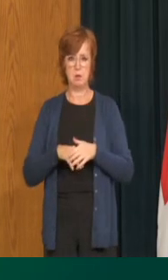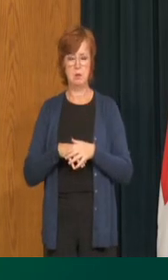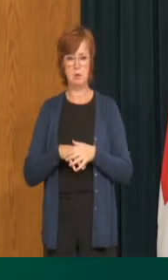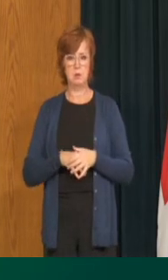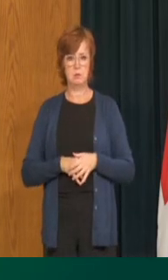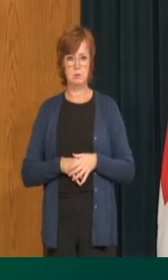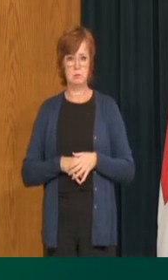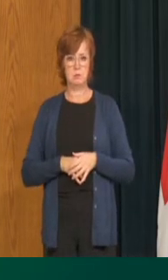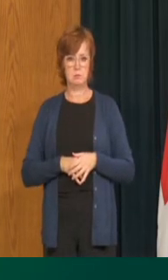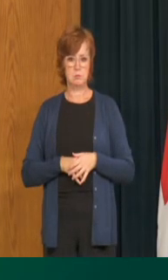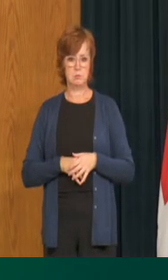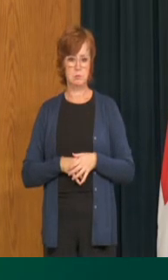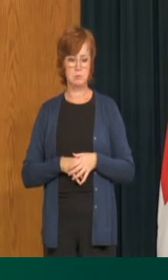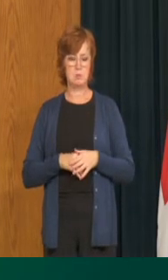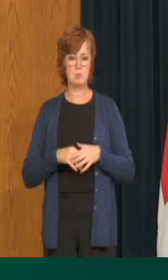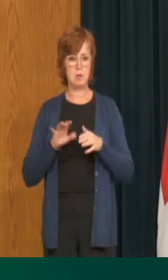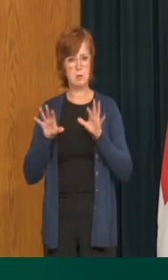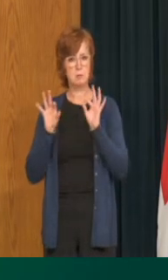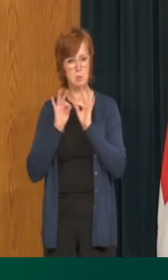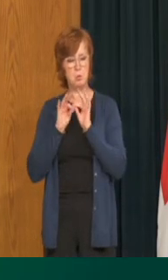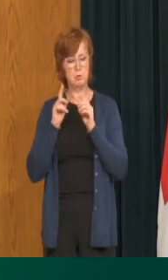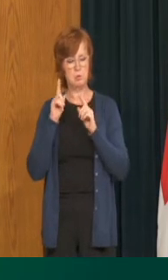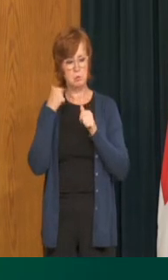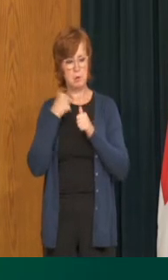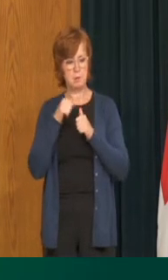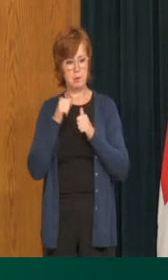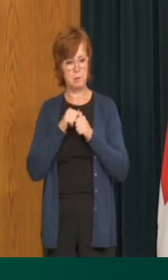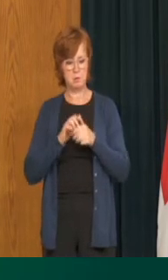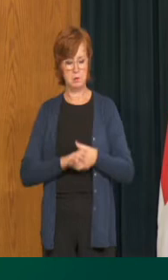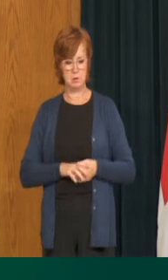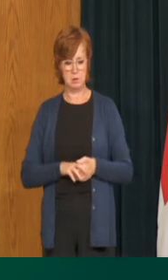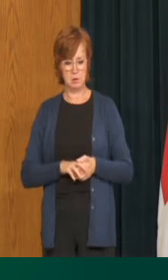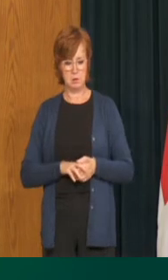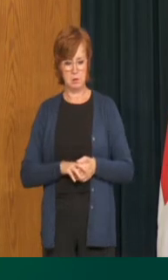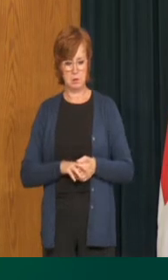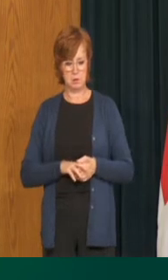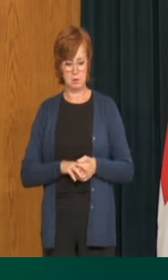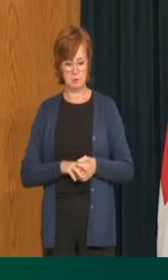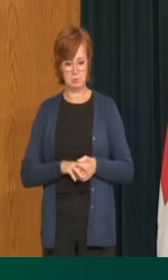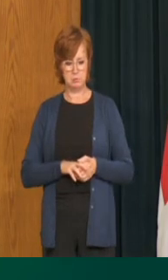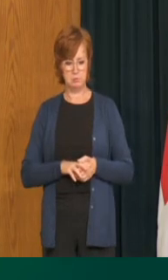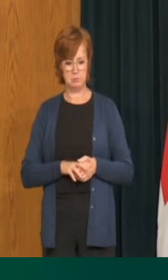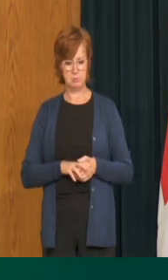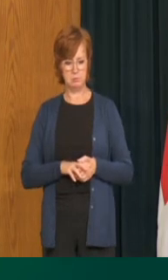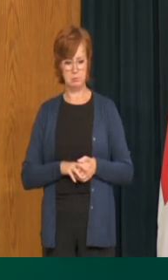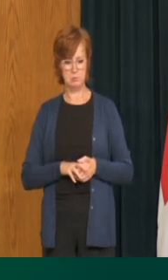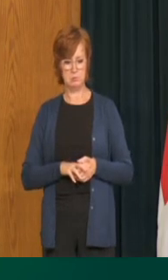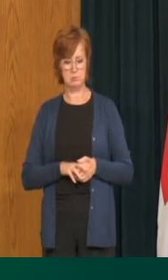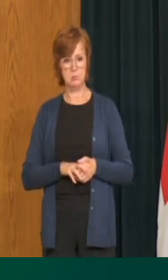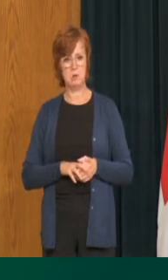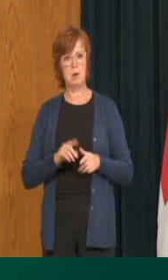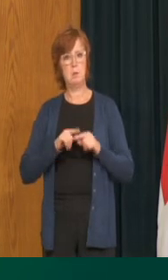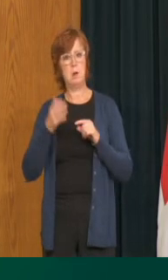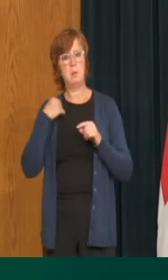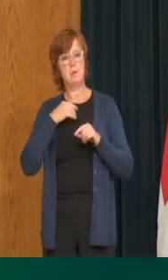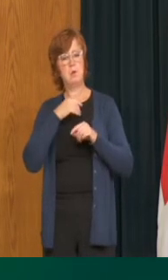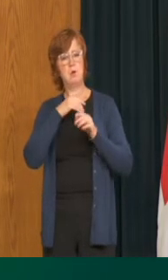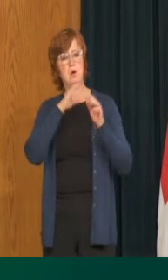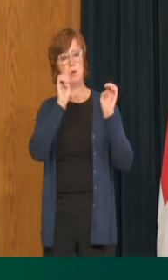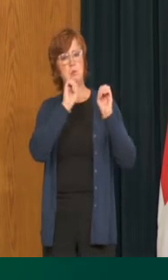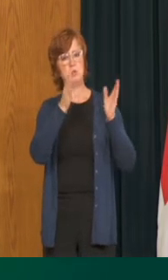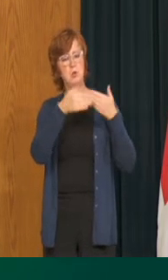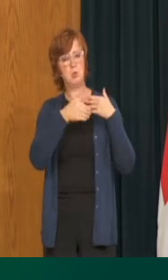flag. It may have been mostly in the intake and ER, but certainly as part of routine clinical